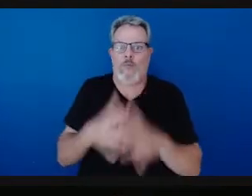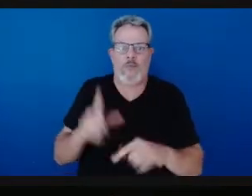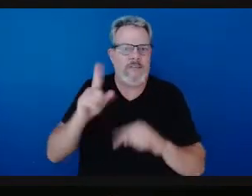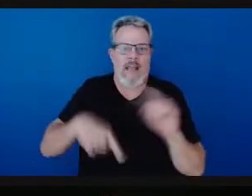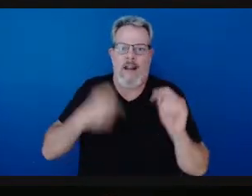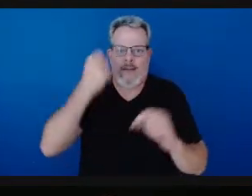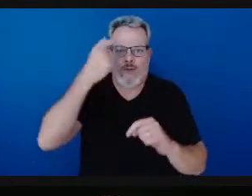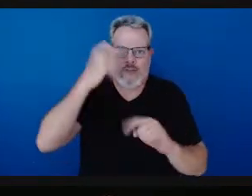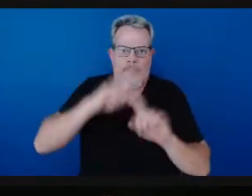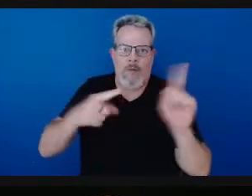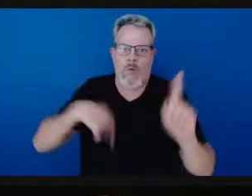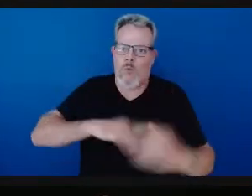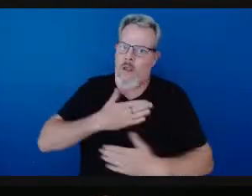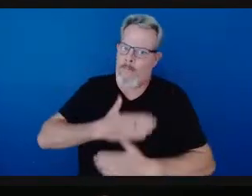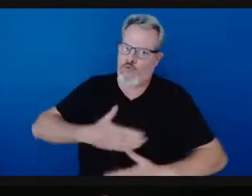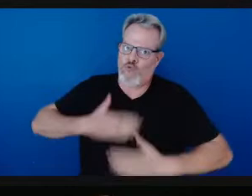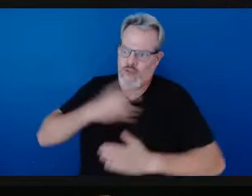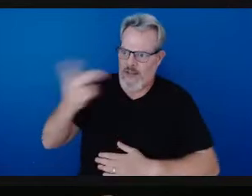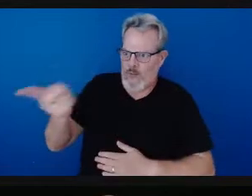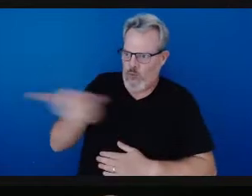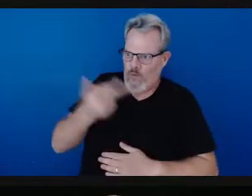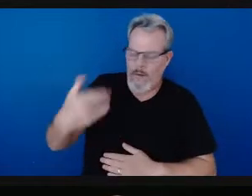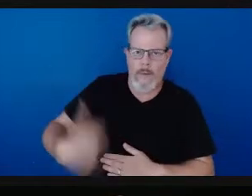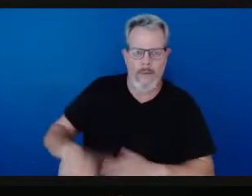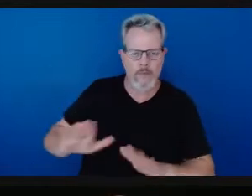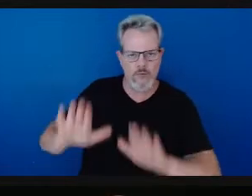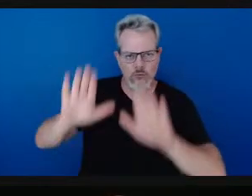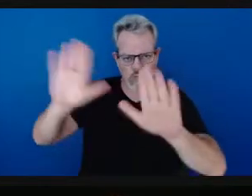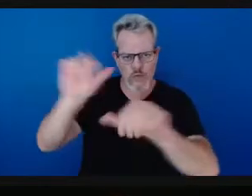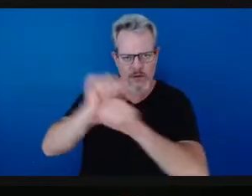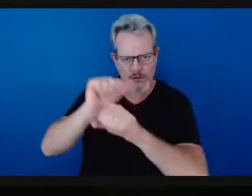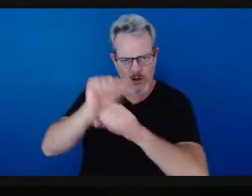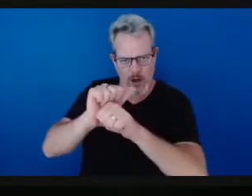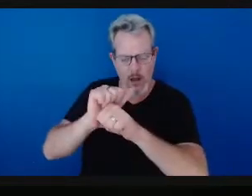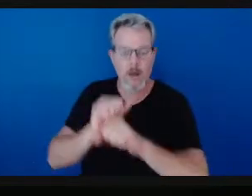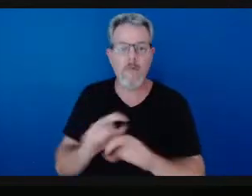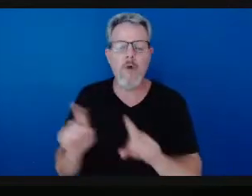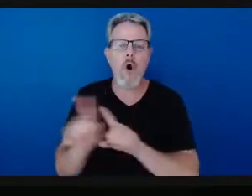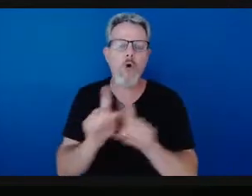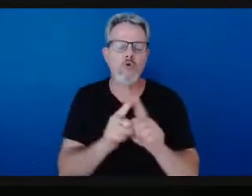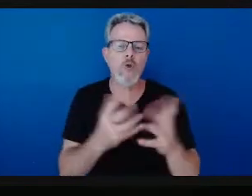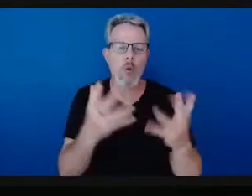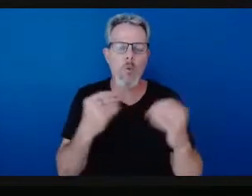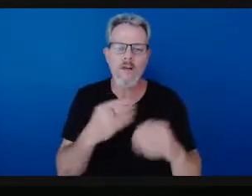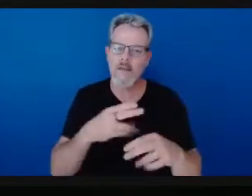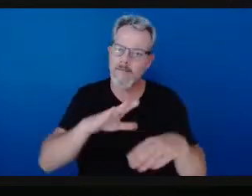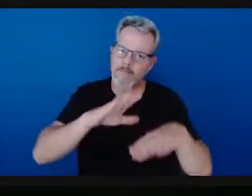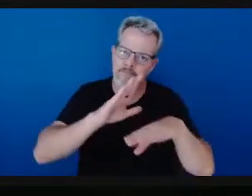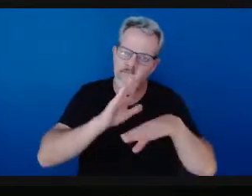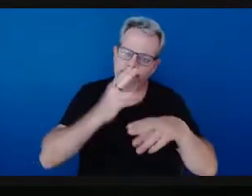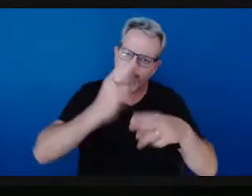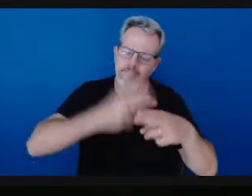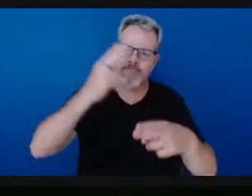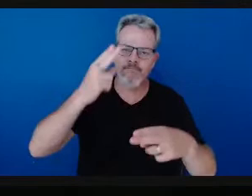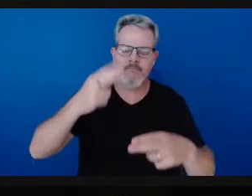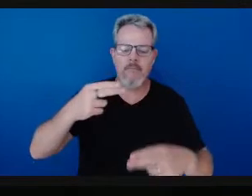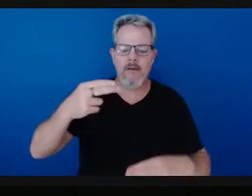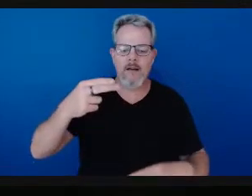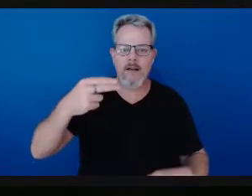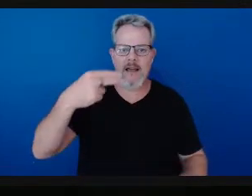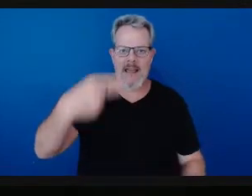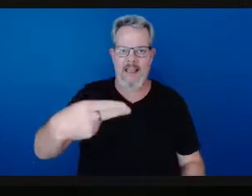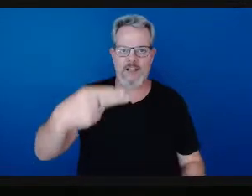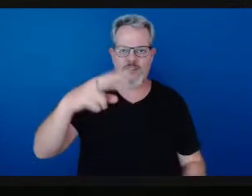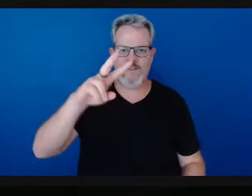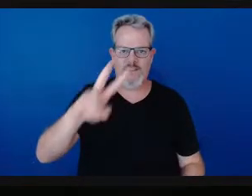we appreciate them. We think they're doing a great job. Also want to just shout out HVERI, the Hawaii Volcano Education and Resilience